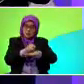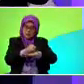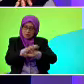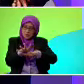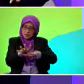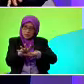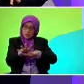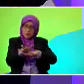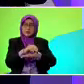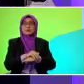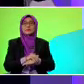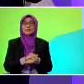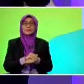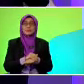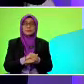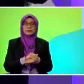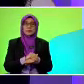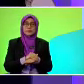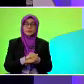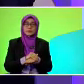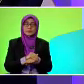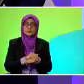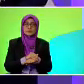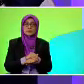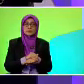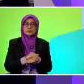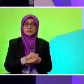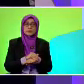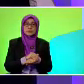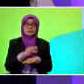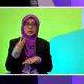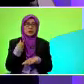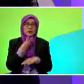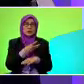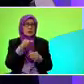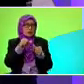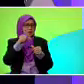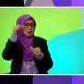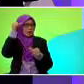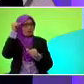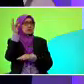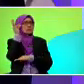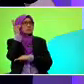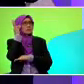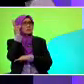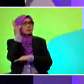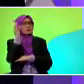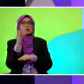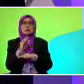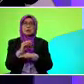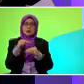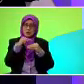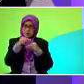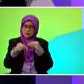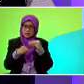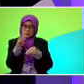of microorganisms. Like I said just now, before we proceed, we need to recap first, Irfan. Yes. About microorganisms, the basic